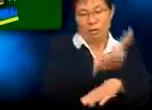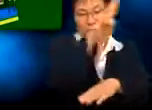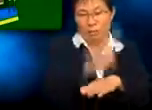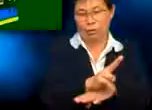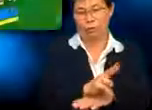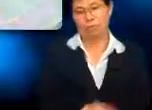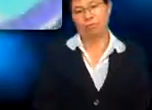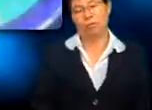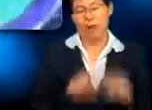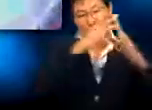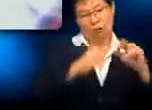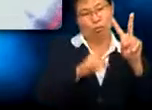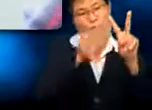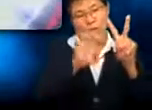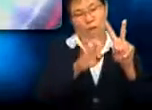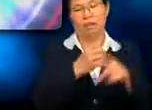use.